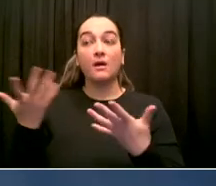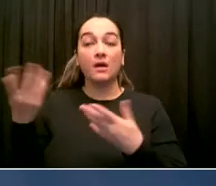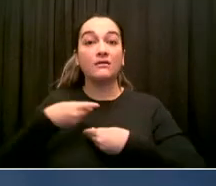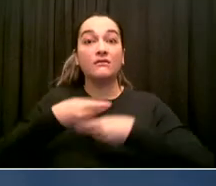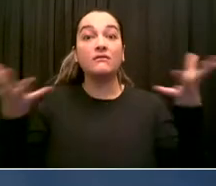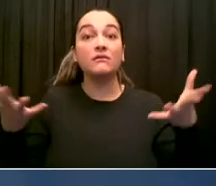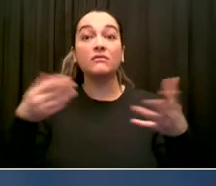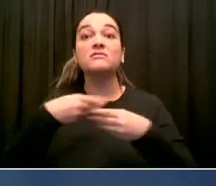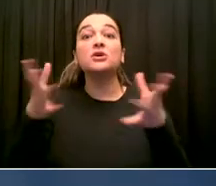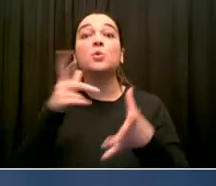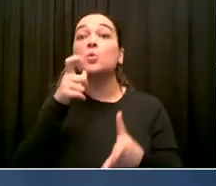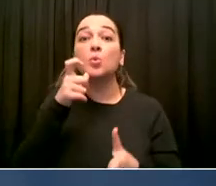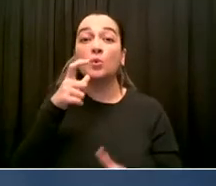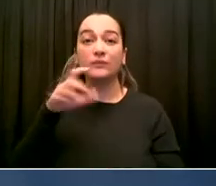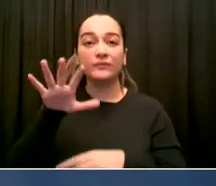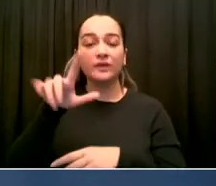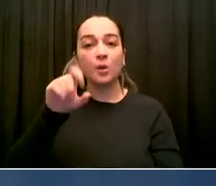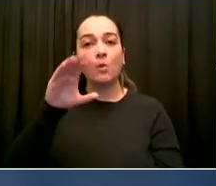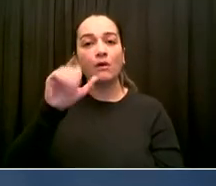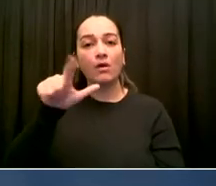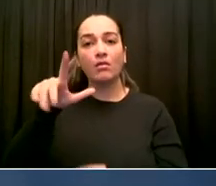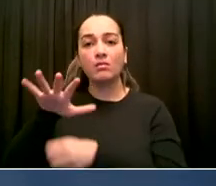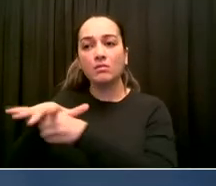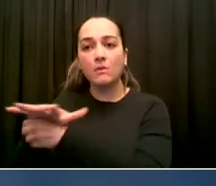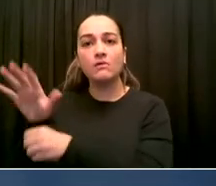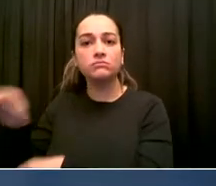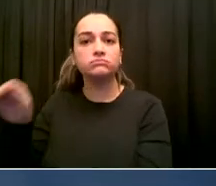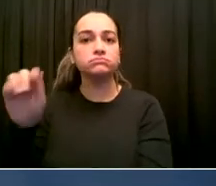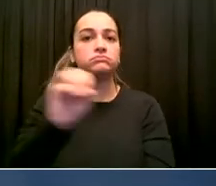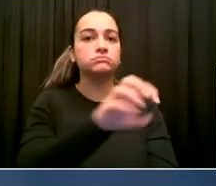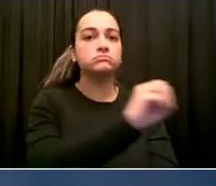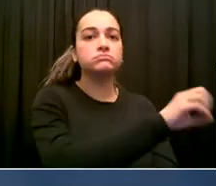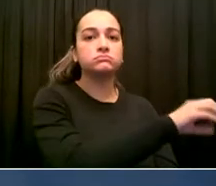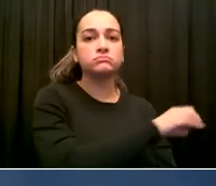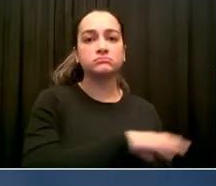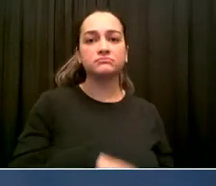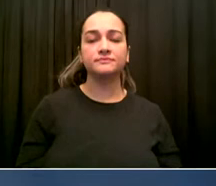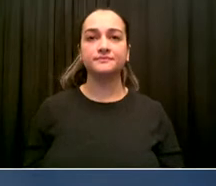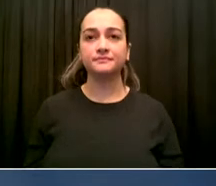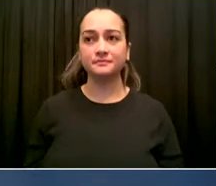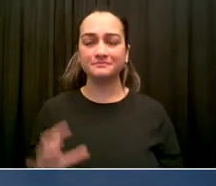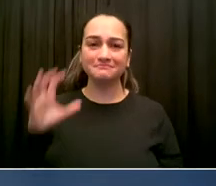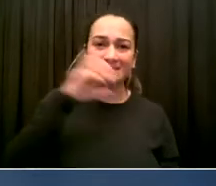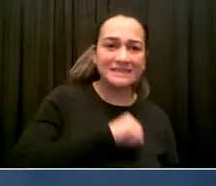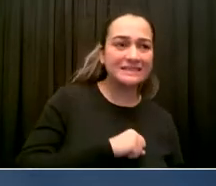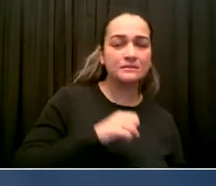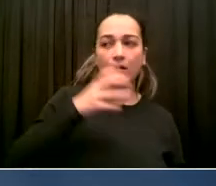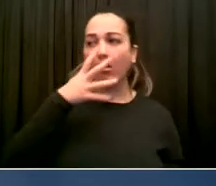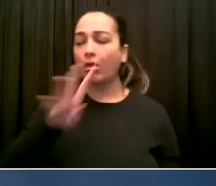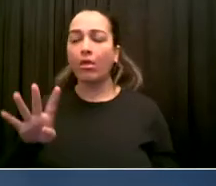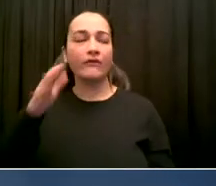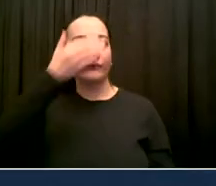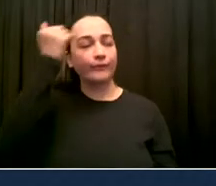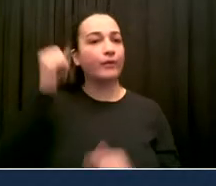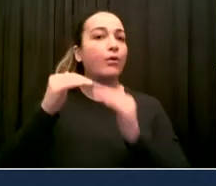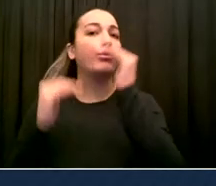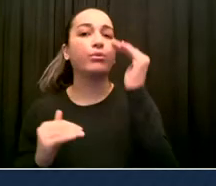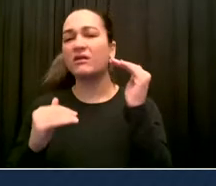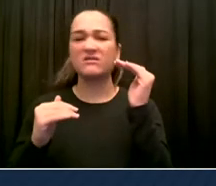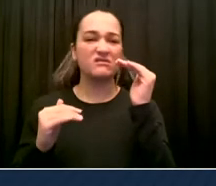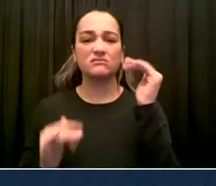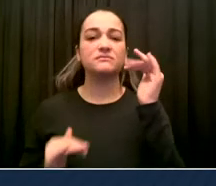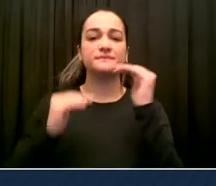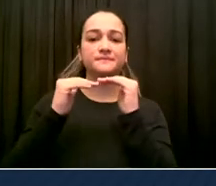reach public housing residents. So these pop-up sites and different developments have been incredibly effective. We're going to be doing a lot more